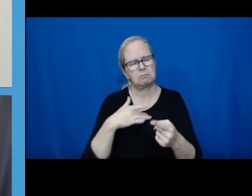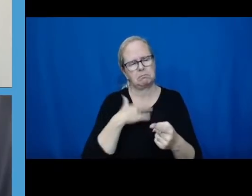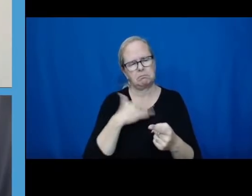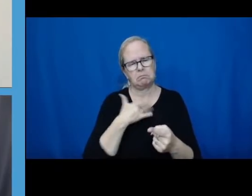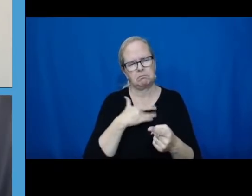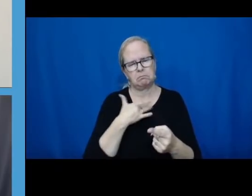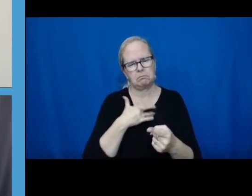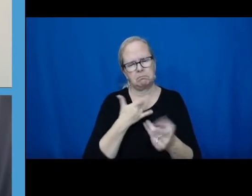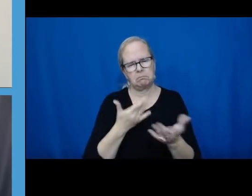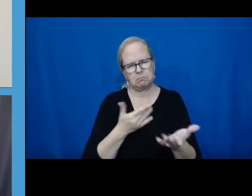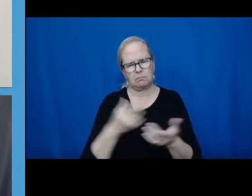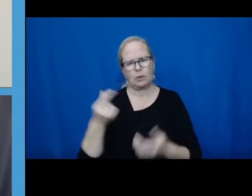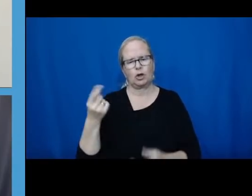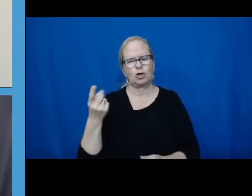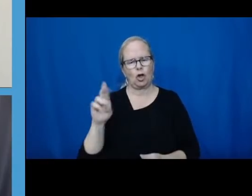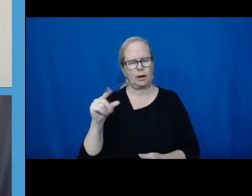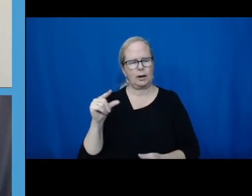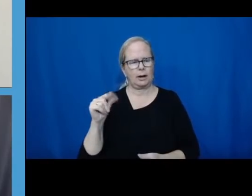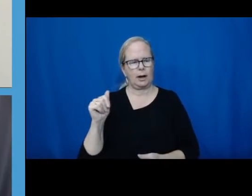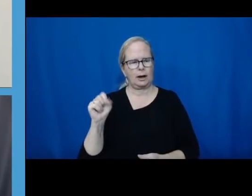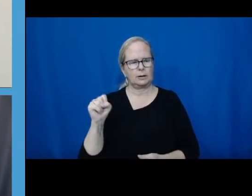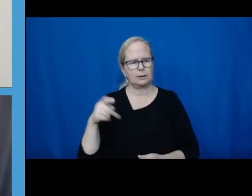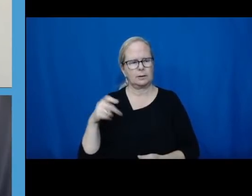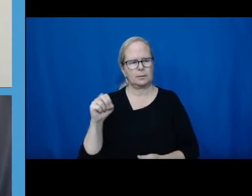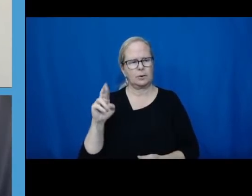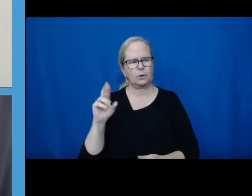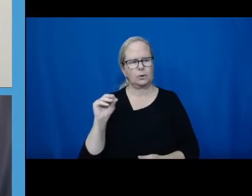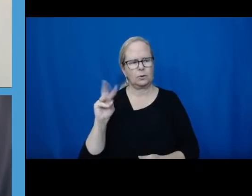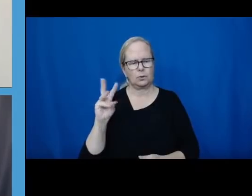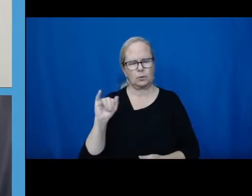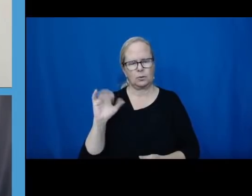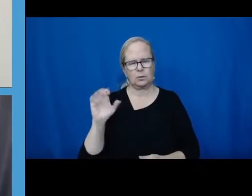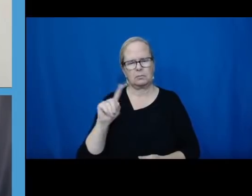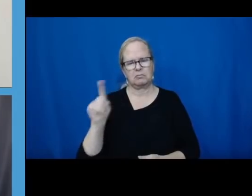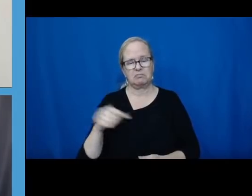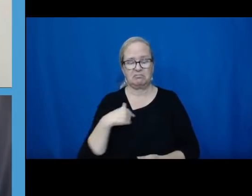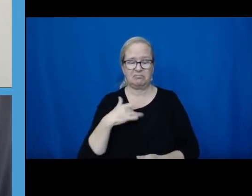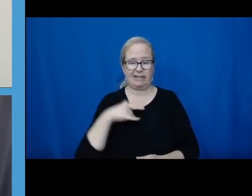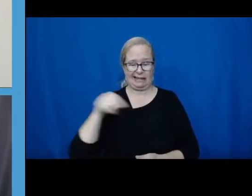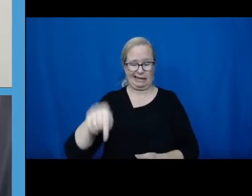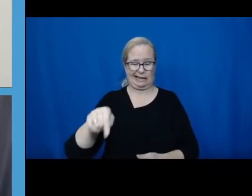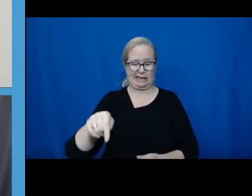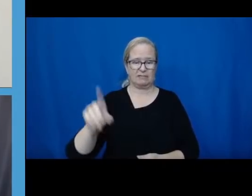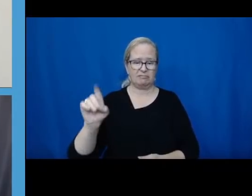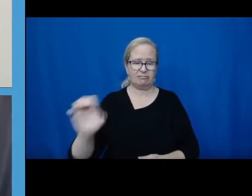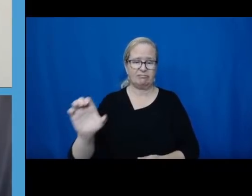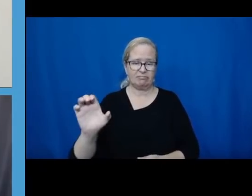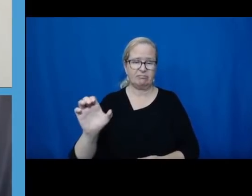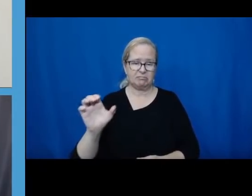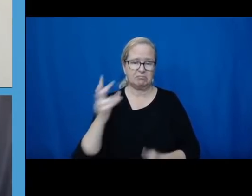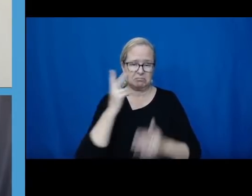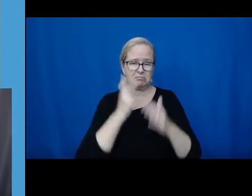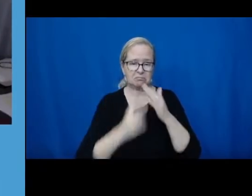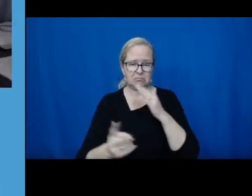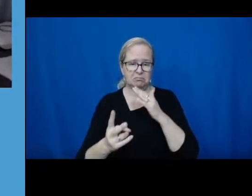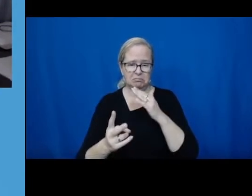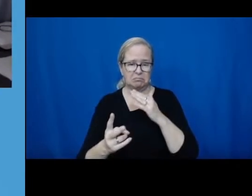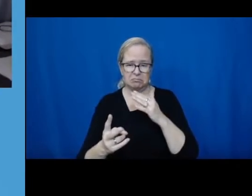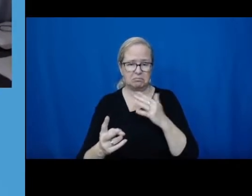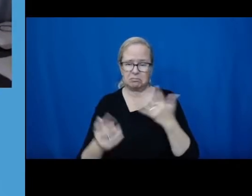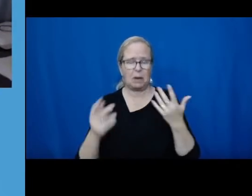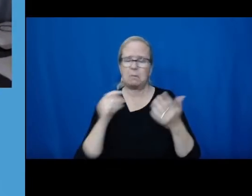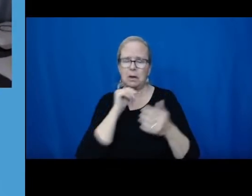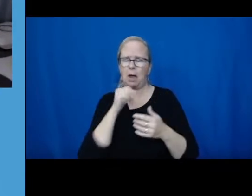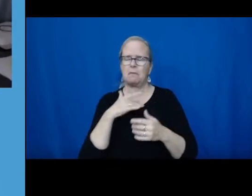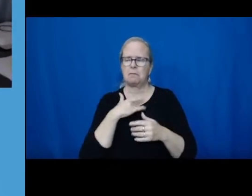So, so I don't know, but like waning immunity. So I know that it's not possible with